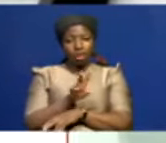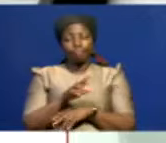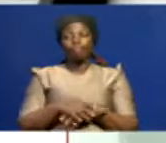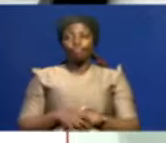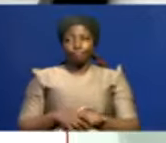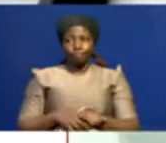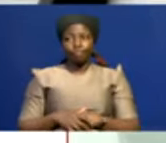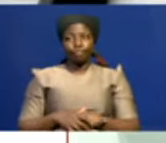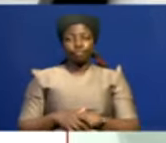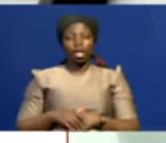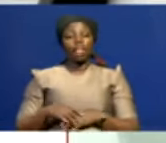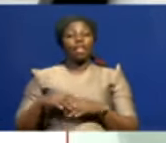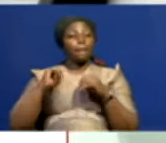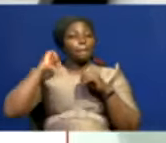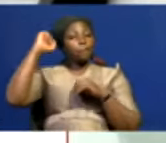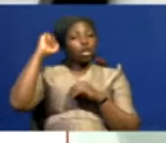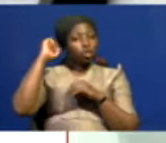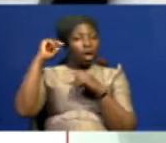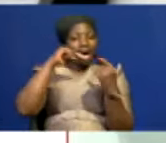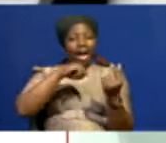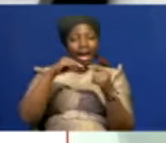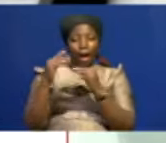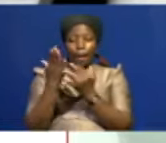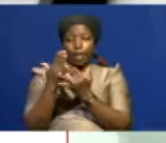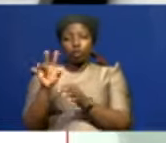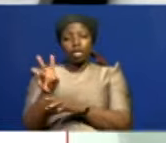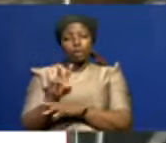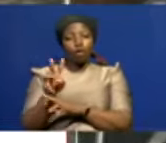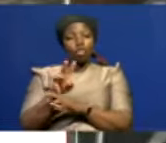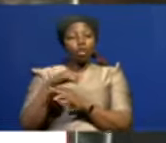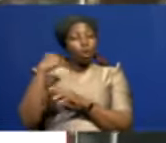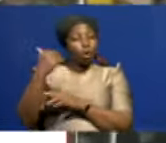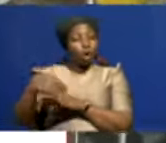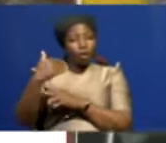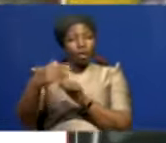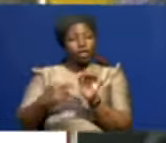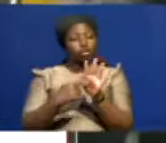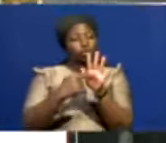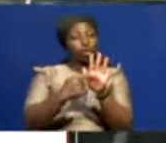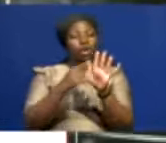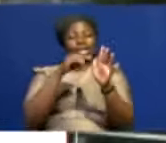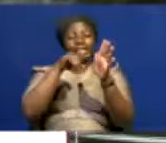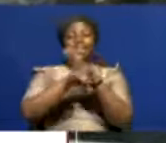and Mohammed Ali that has openly played out in public.